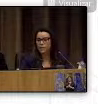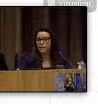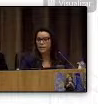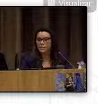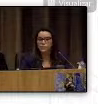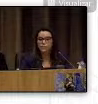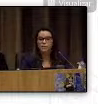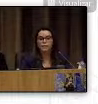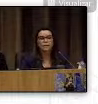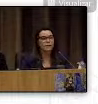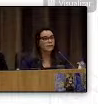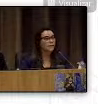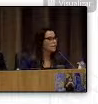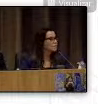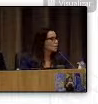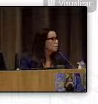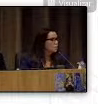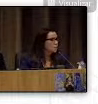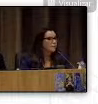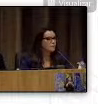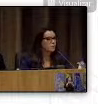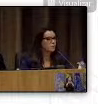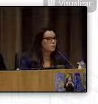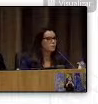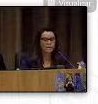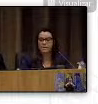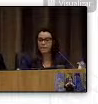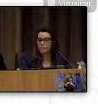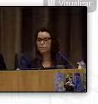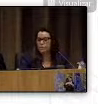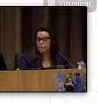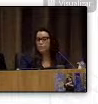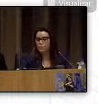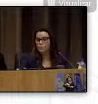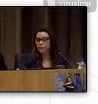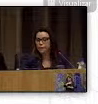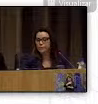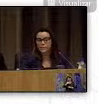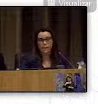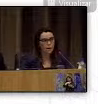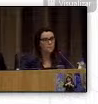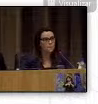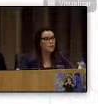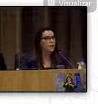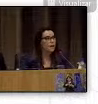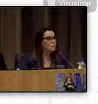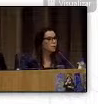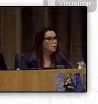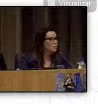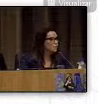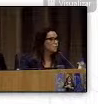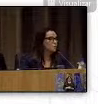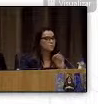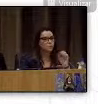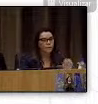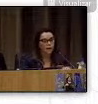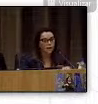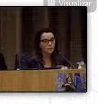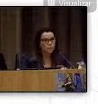this organization, is to work with quality and to help you solve problems in the state of